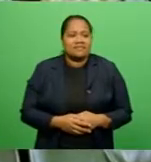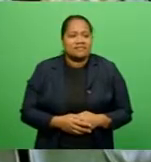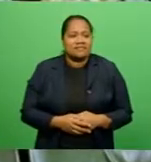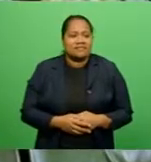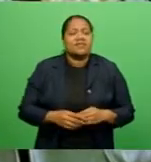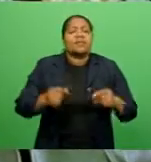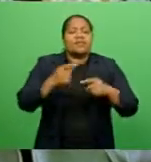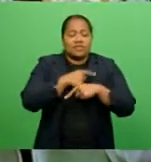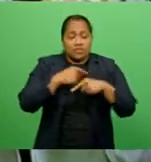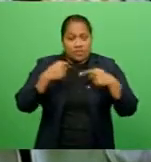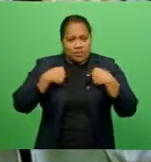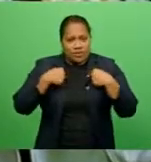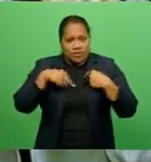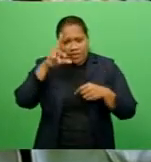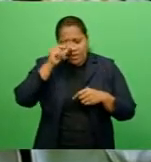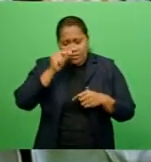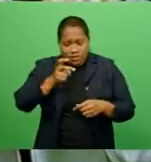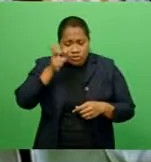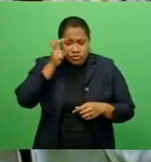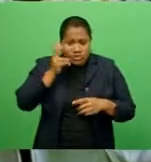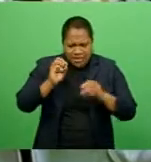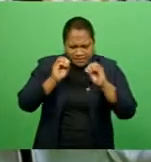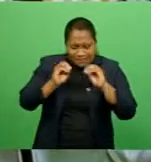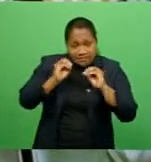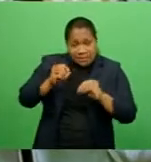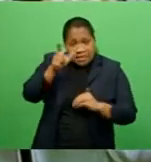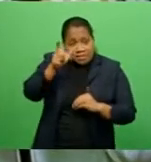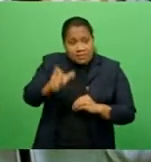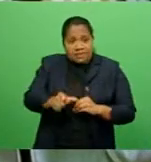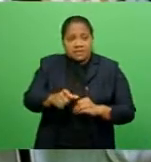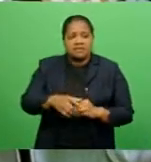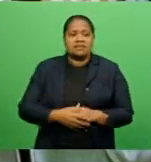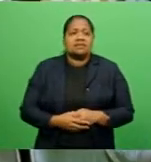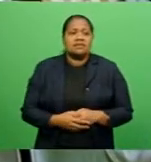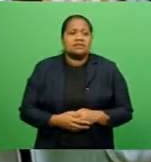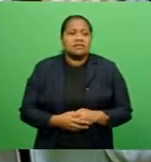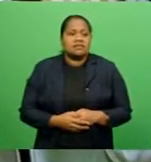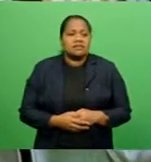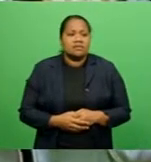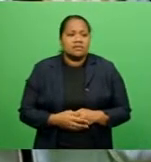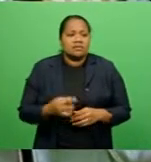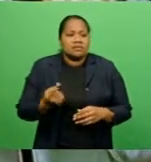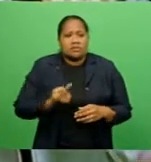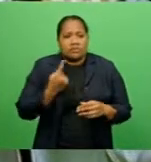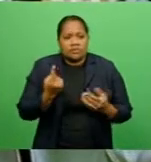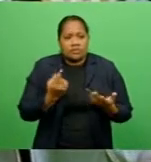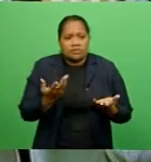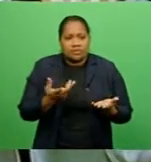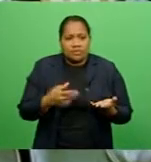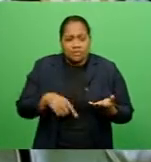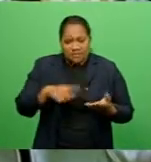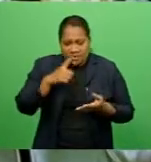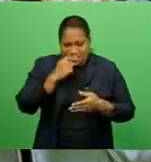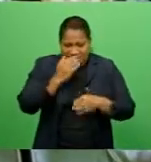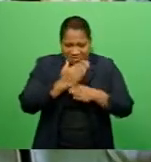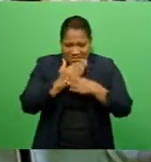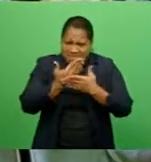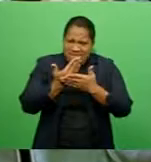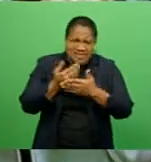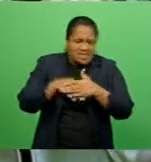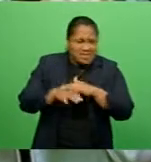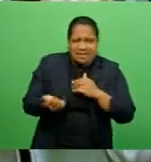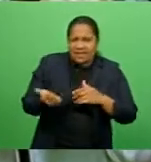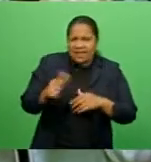to train and educate a person here who is able to work in any nursing situation, because that's